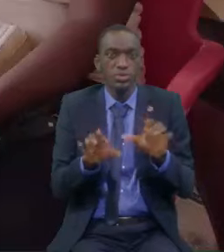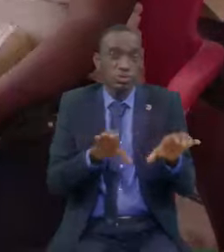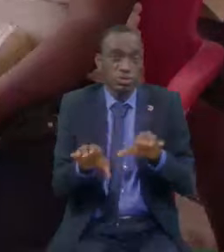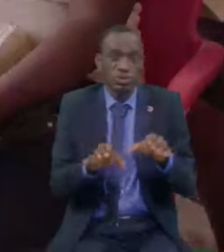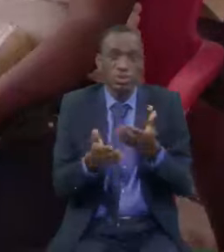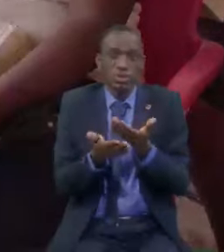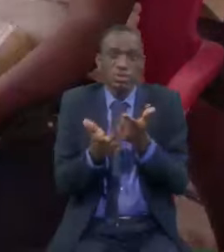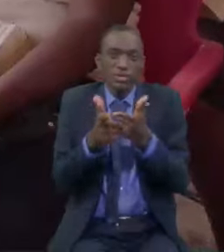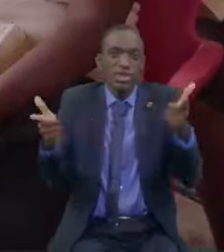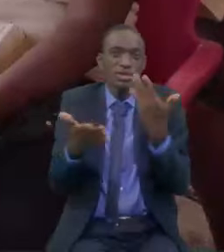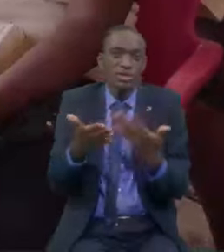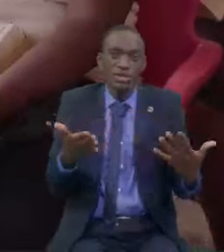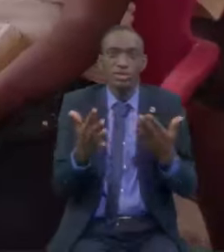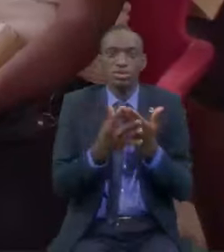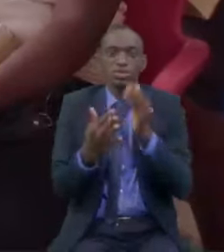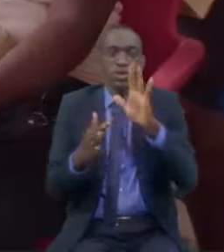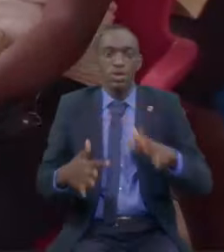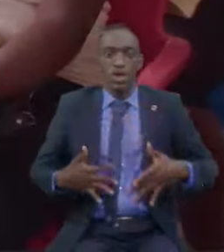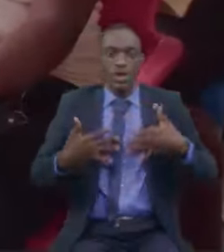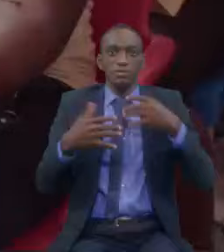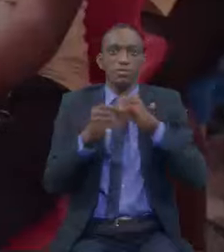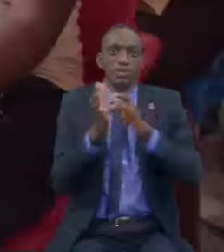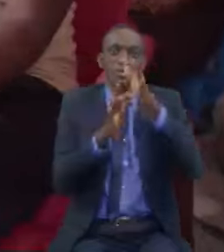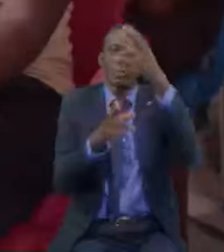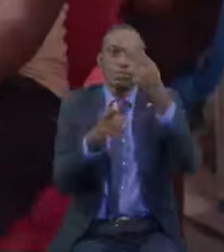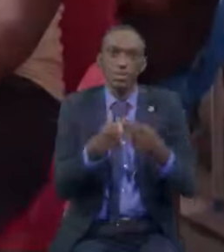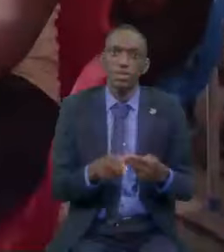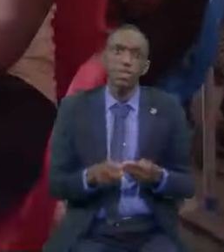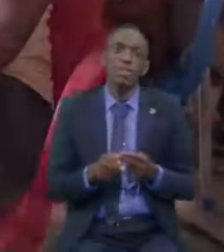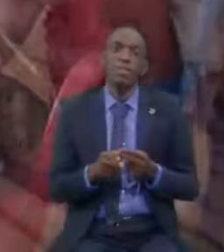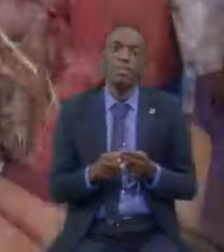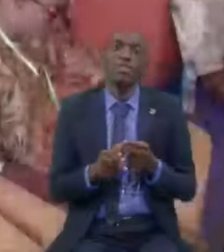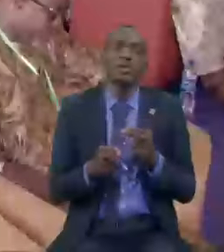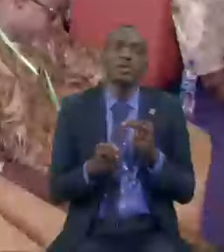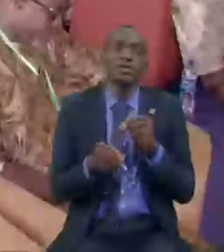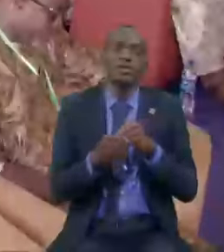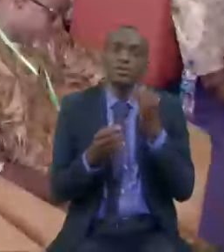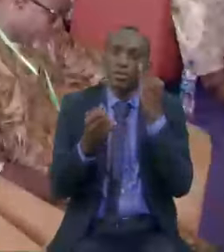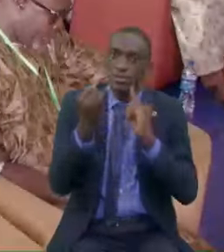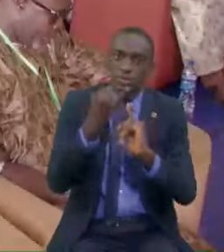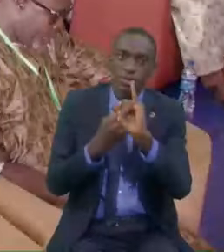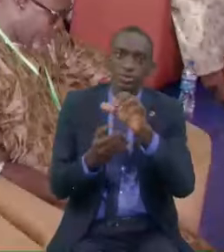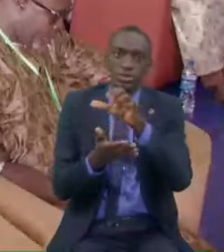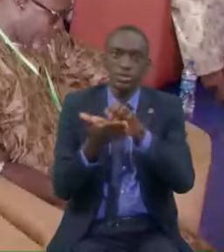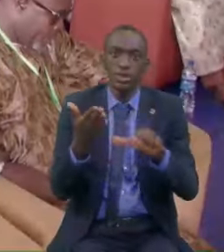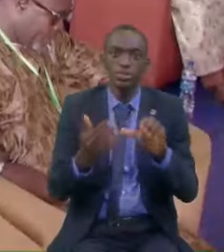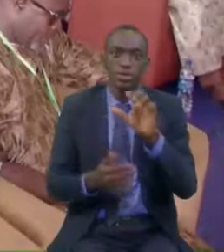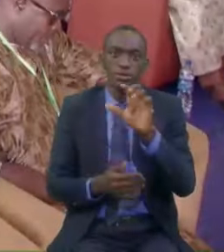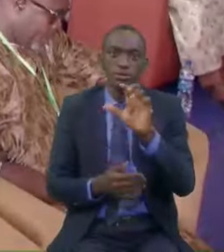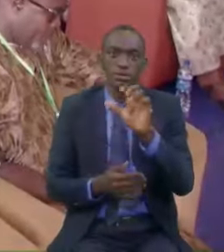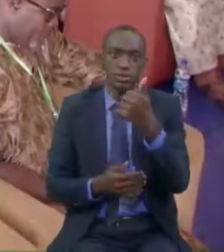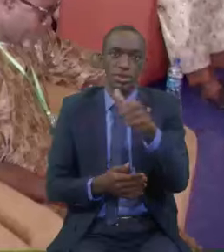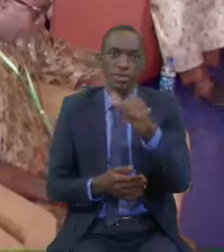Jesus' name. In Isaiah chapter 10, verse 27.